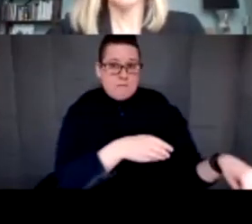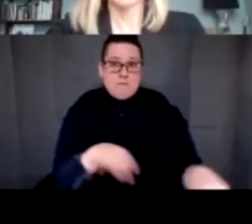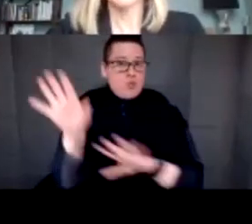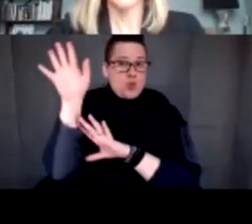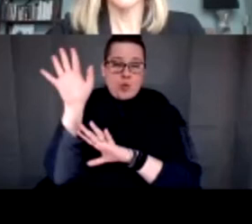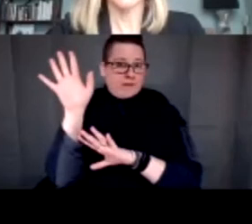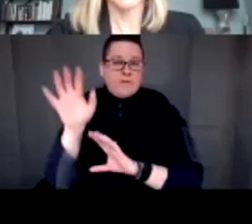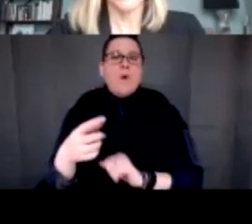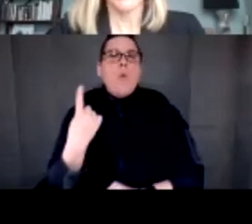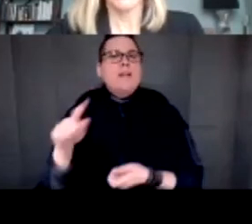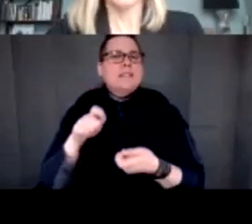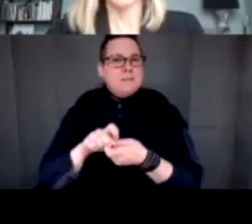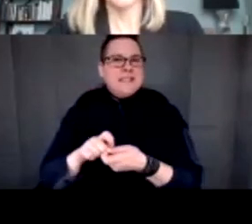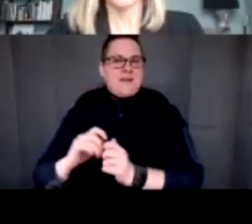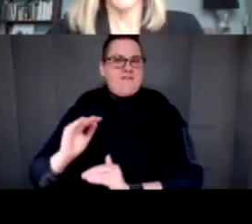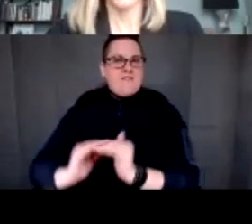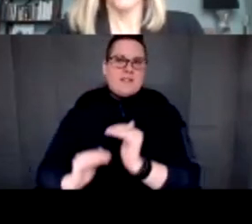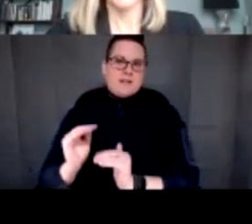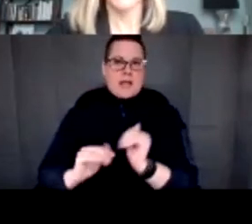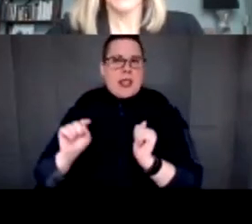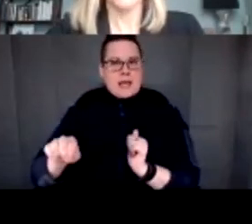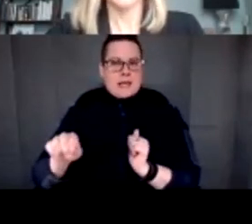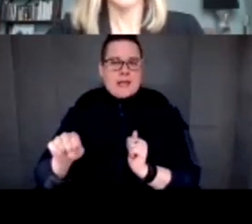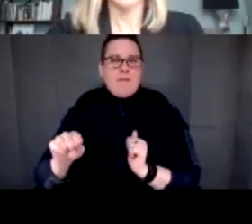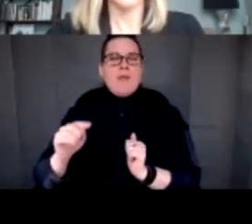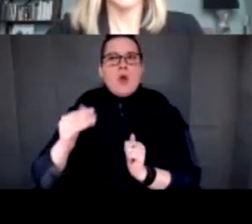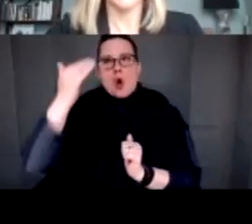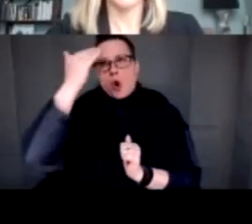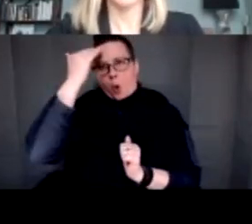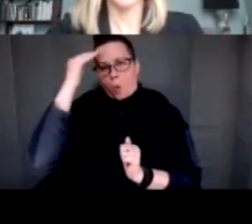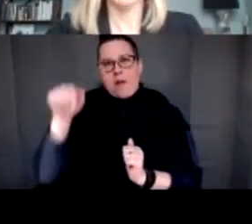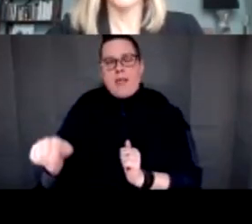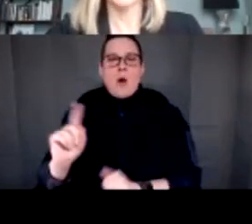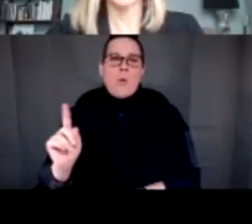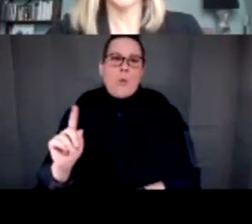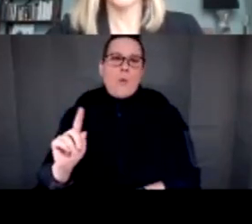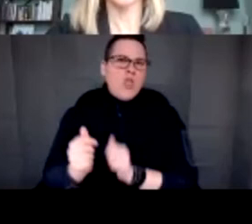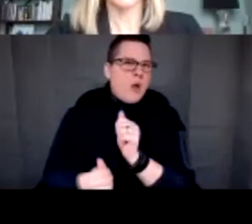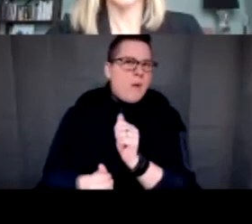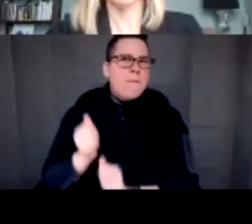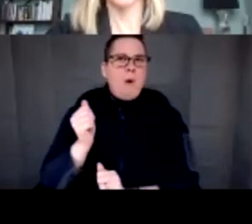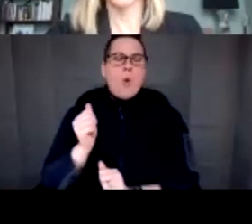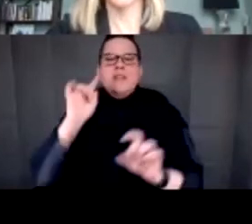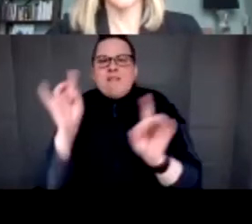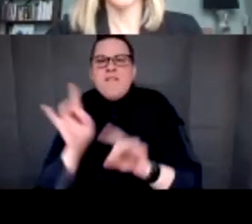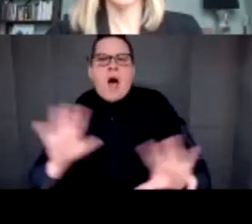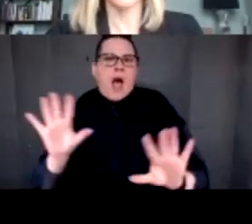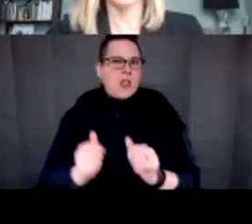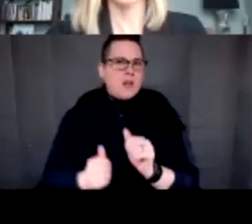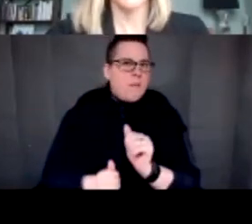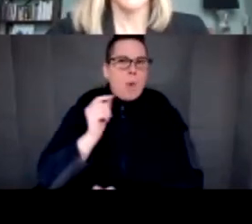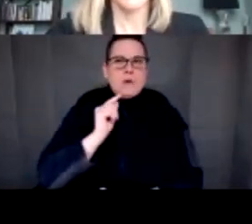facility in particular, which is known to house the most violent, most